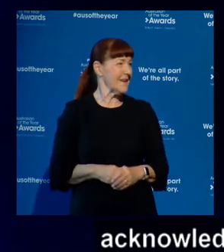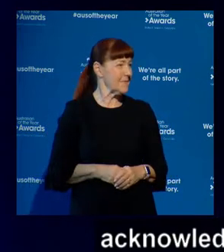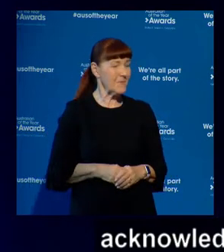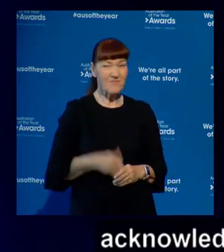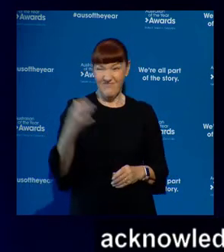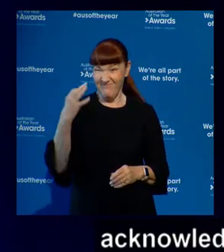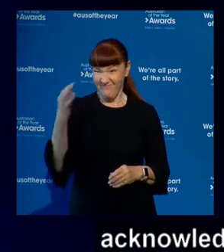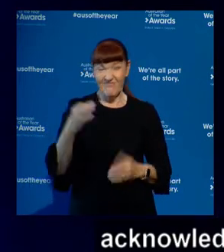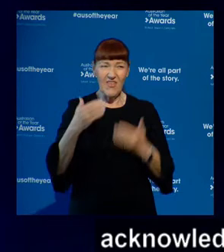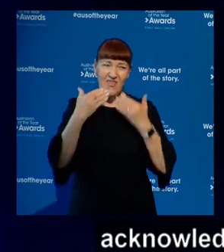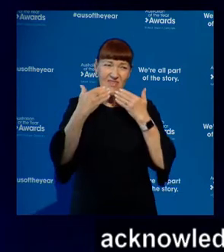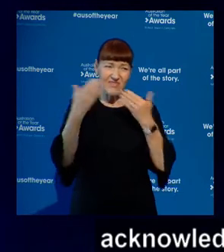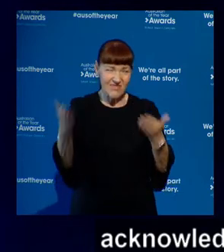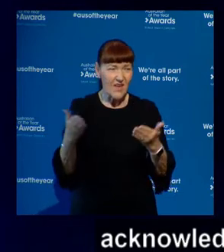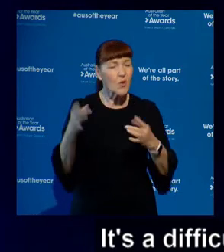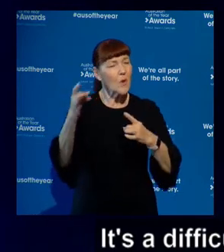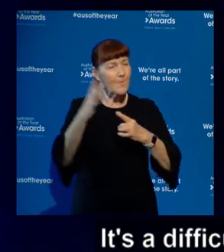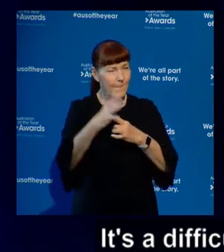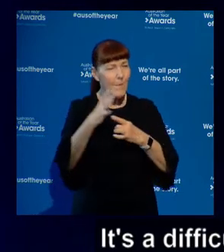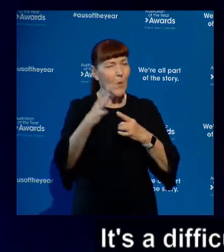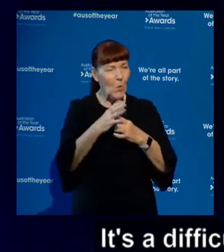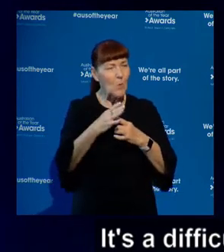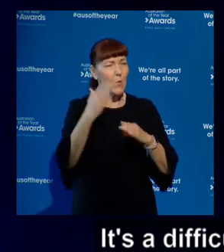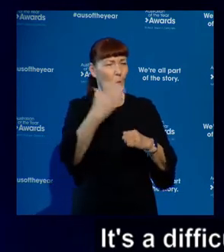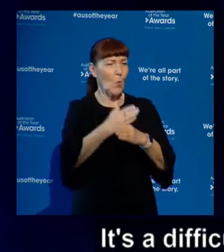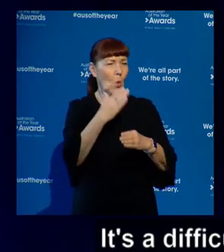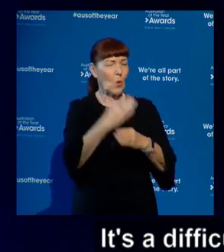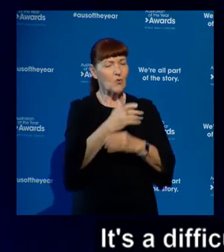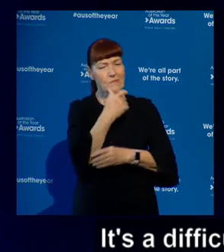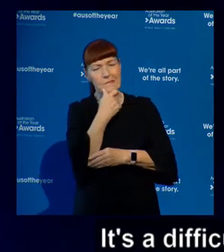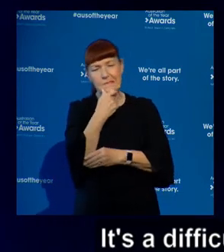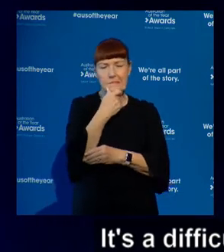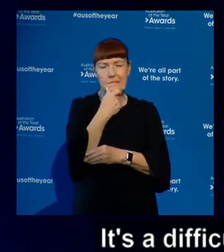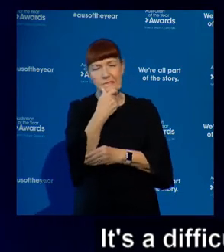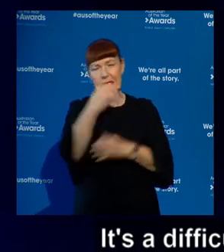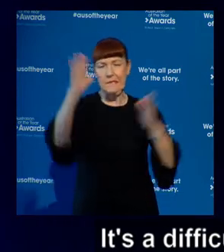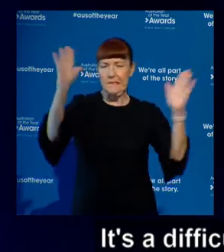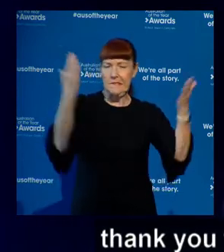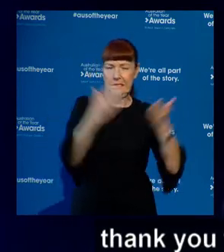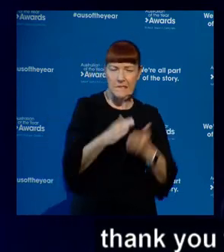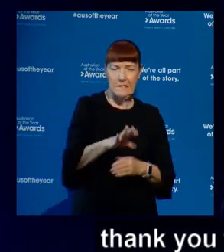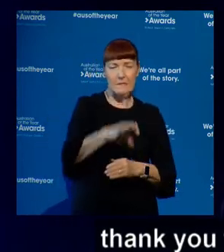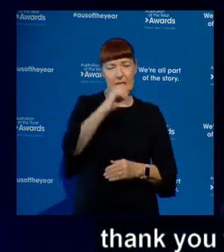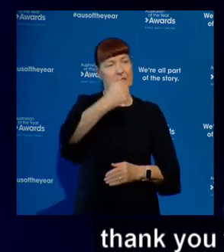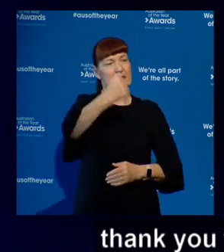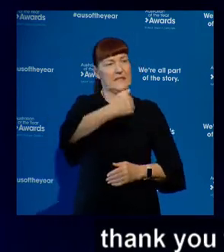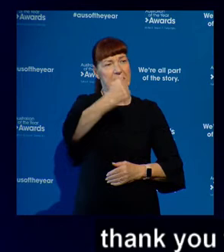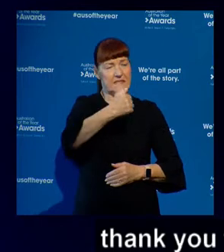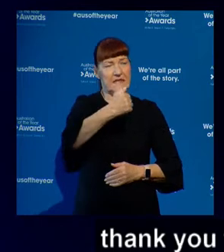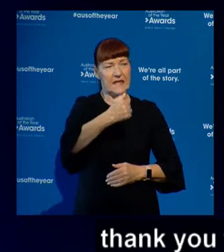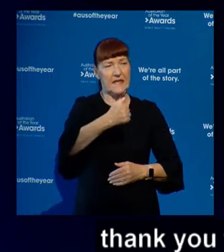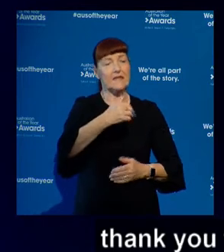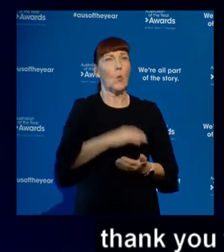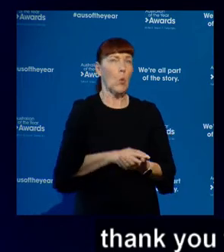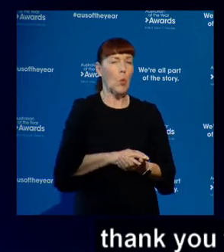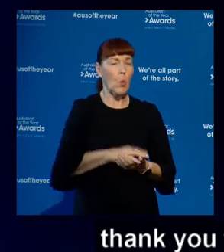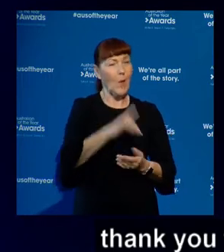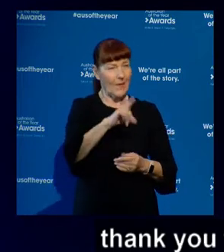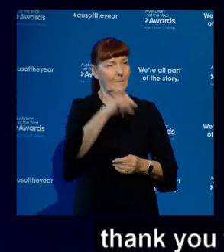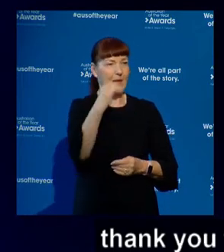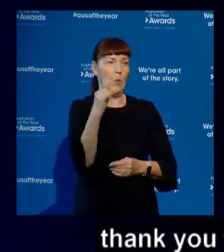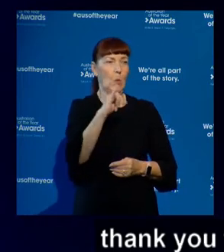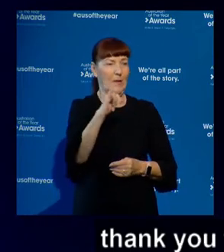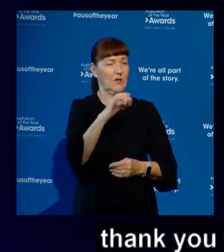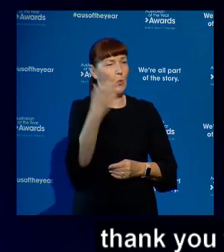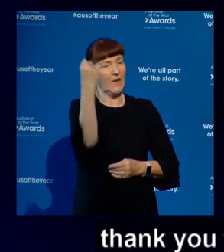And thank you for the role that you've played in selecting tonight's nominees and recipients. It's never easy to choose from so